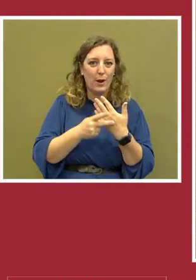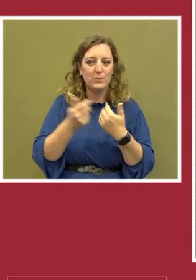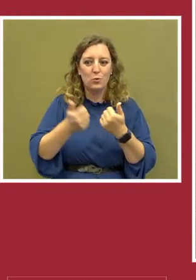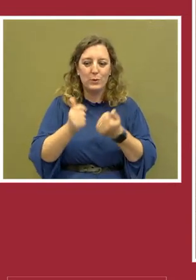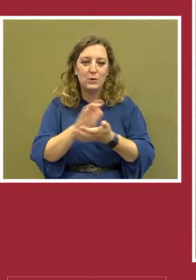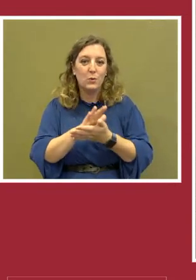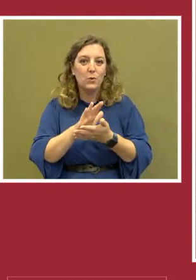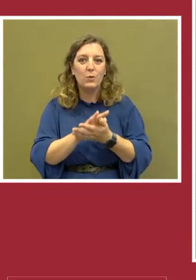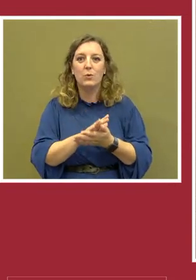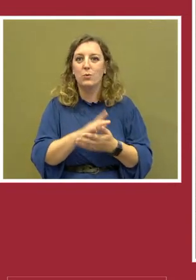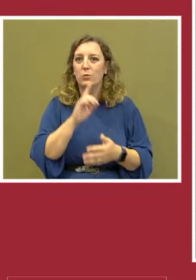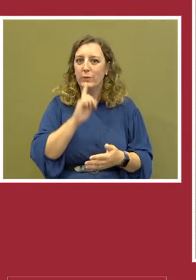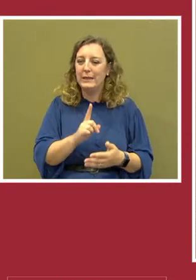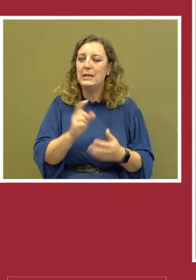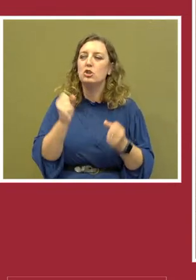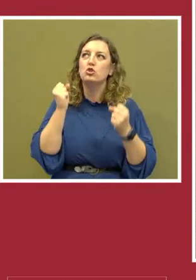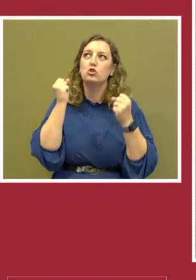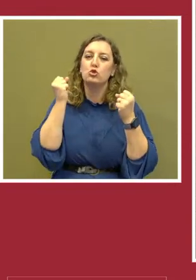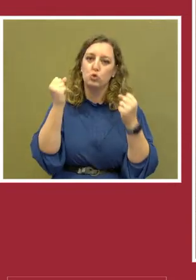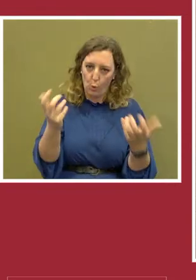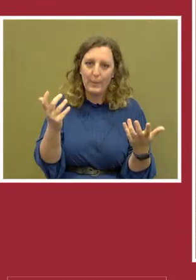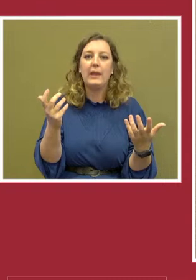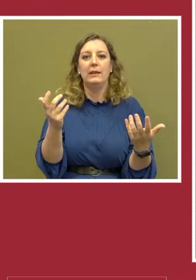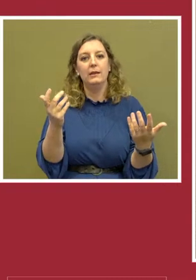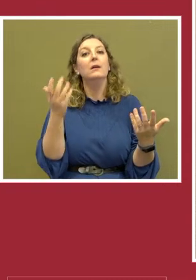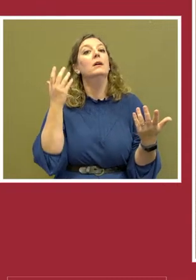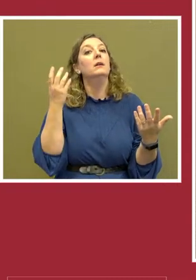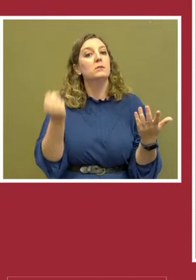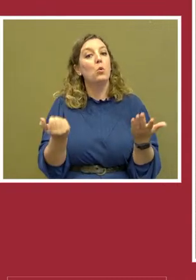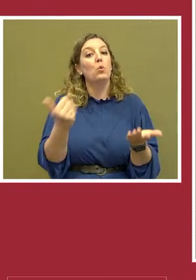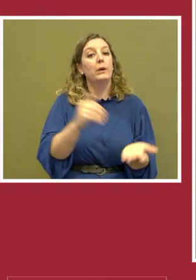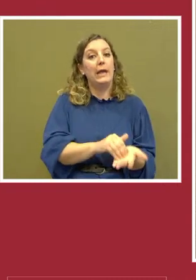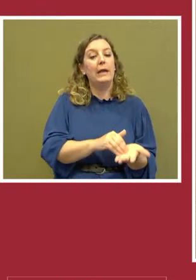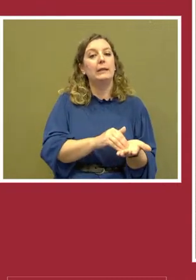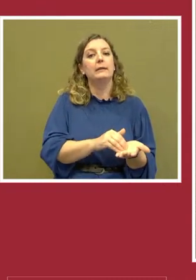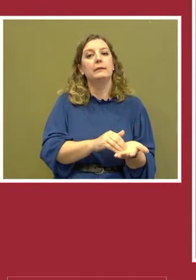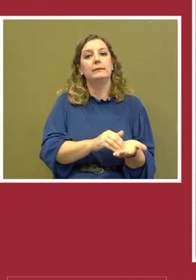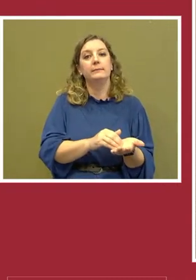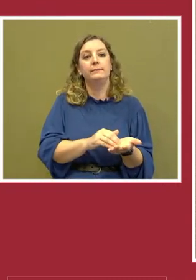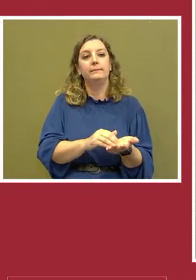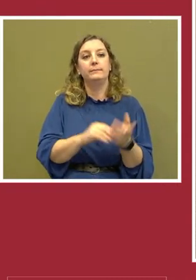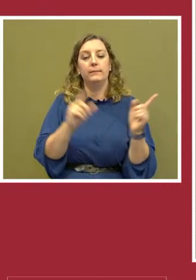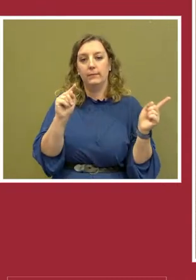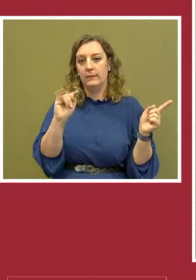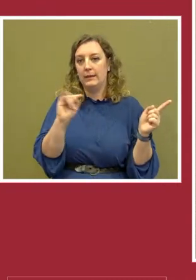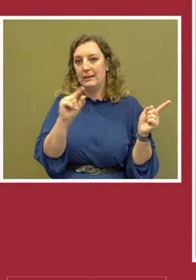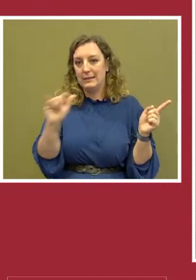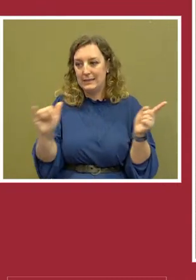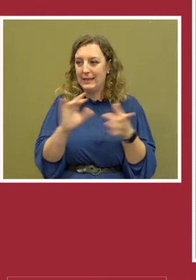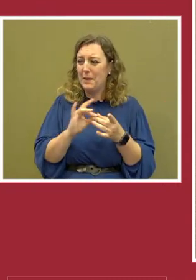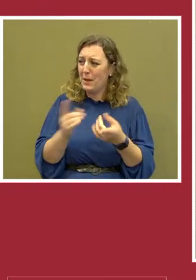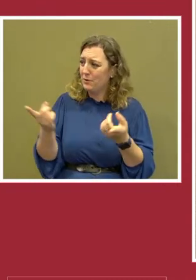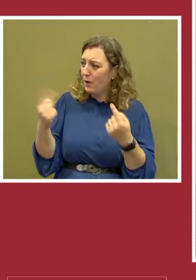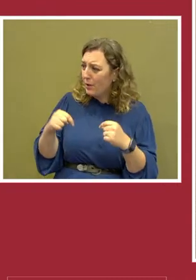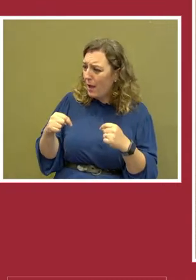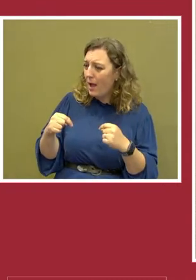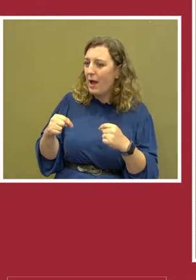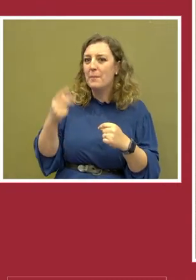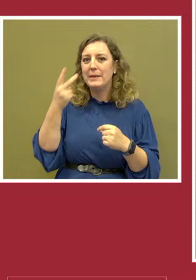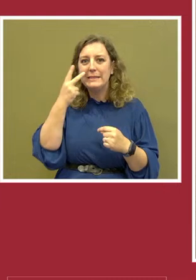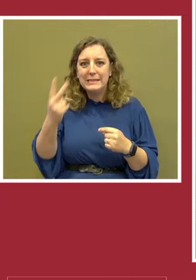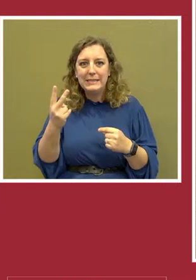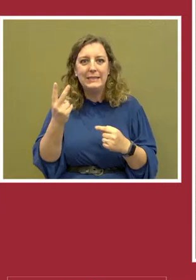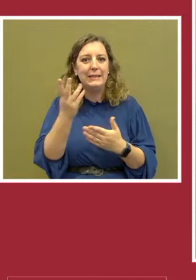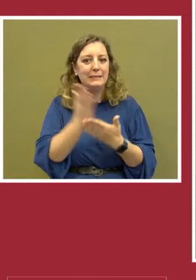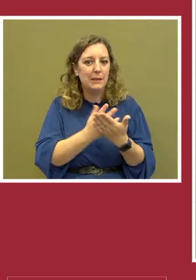which schools, because literally there are so many. And so again, Tiggy mentioned to invite you to come out to our high schools and see